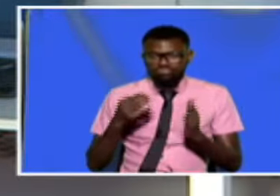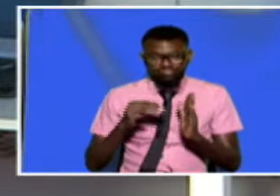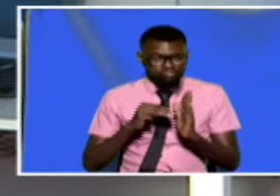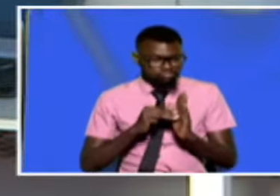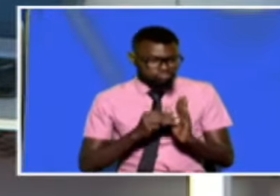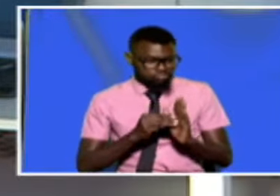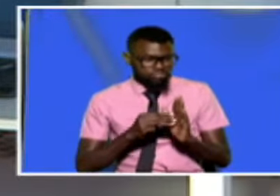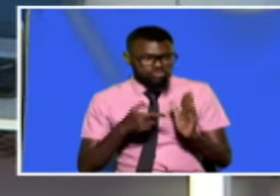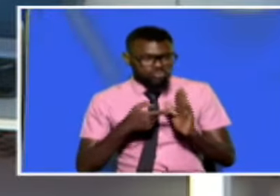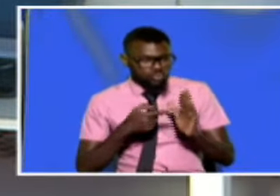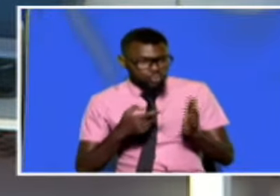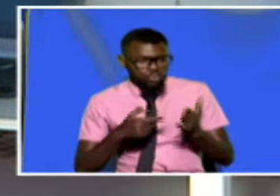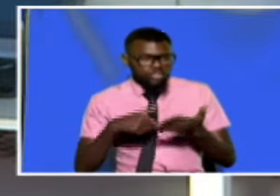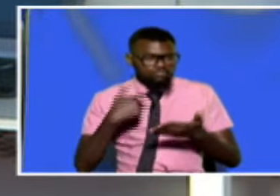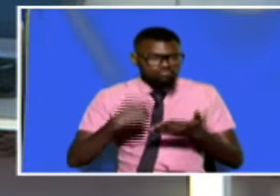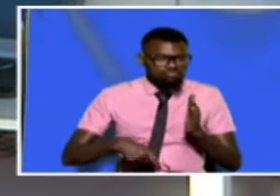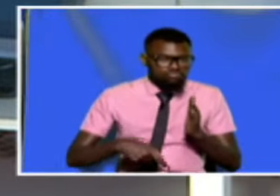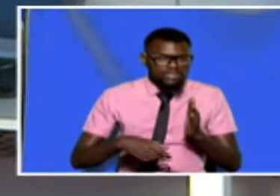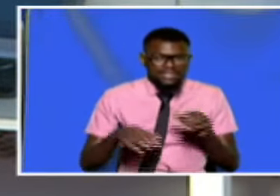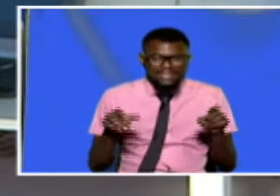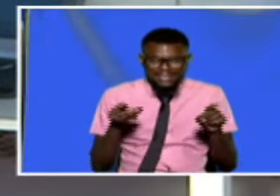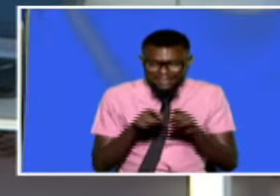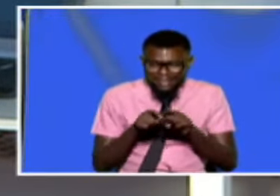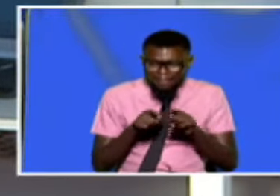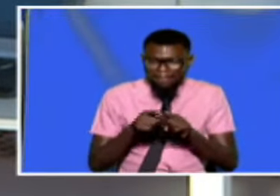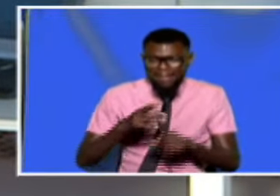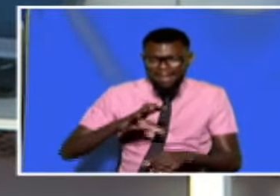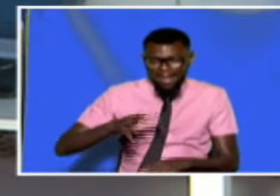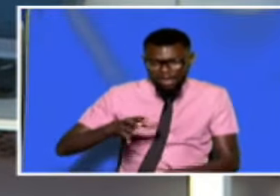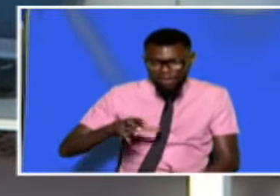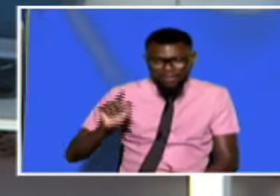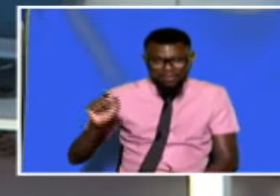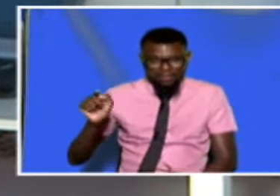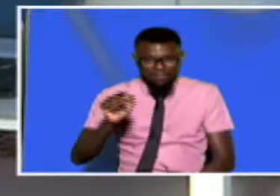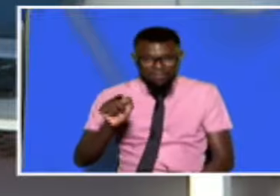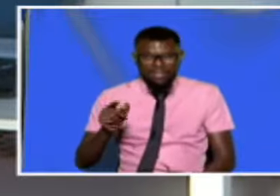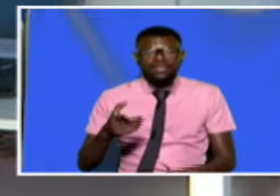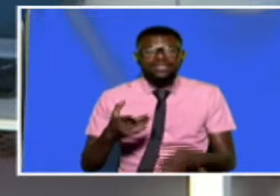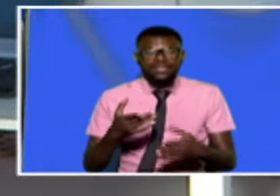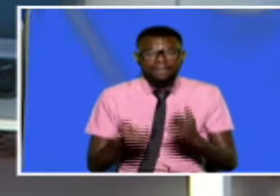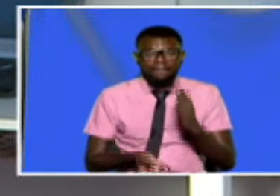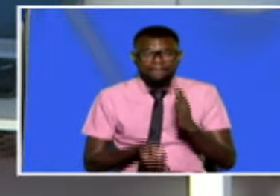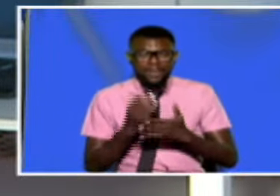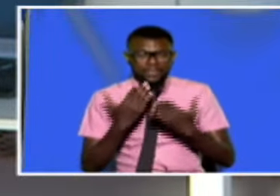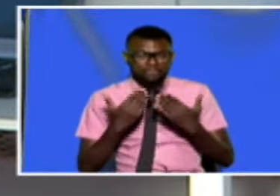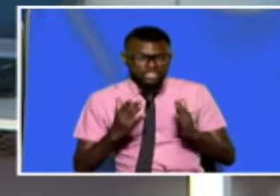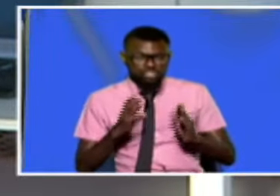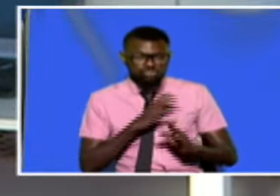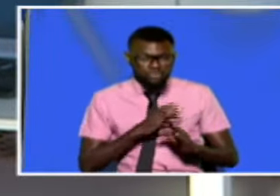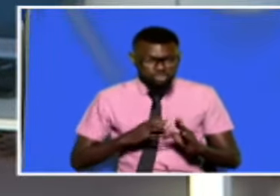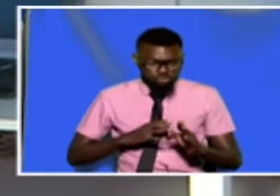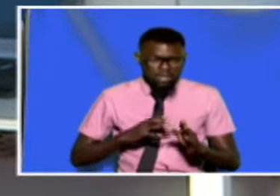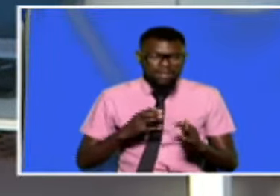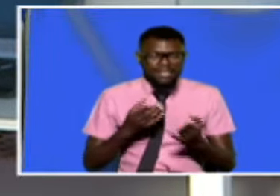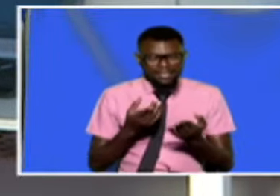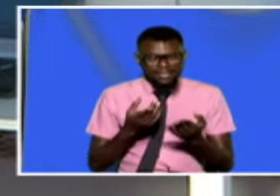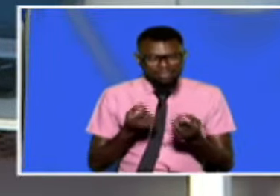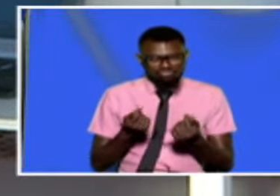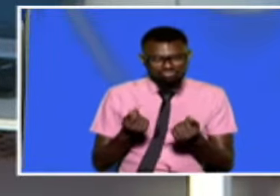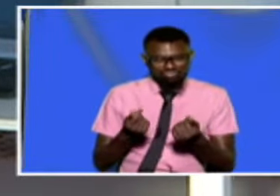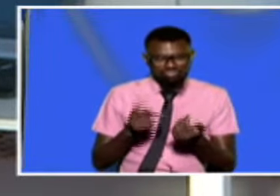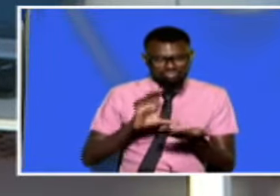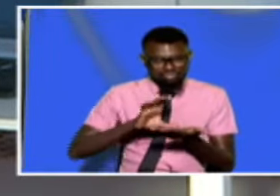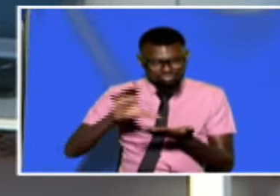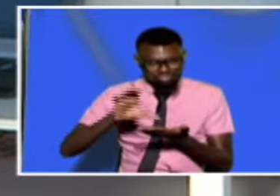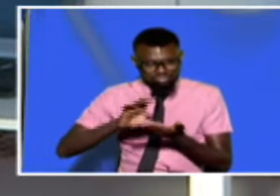for levying tariffs, fees and charges in counties has been unveiled by the Commission on Revenue Allocation, CRA. The